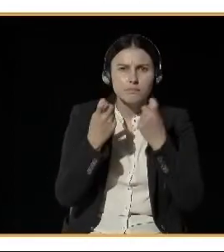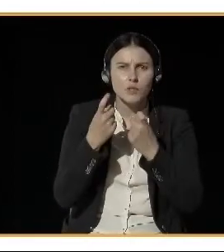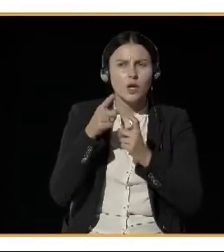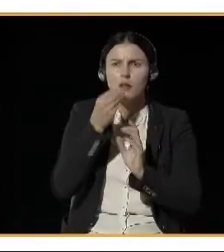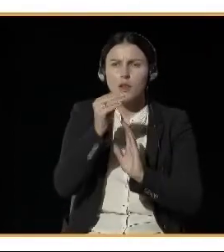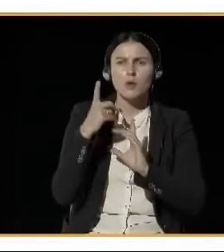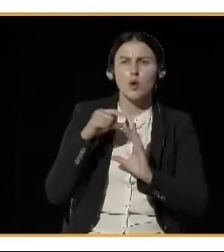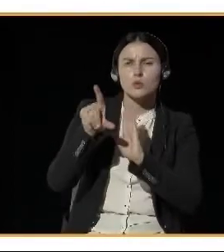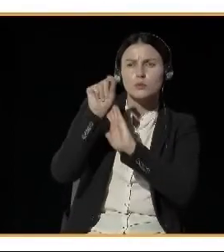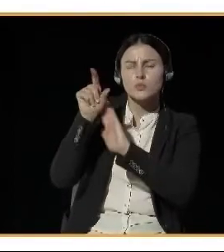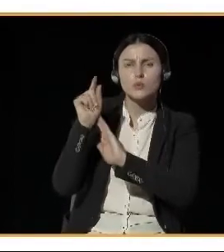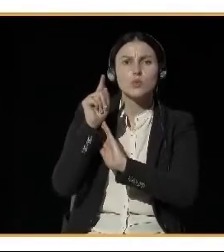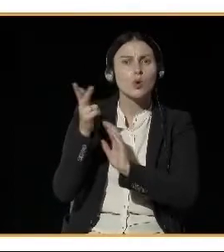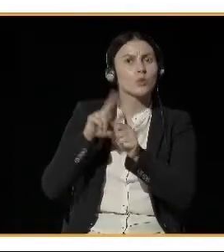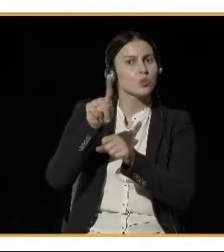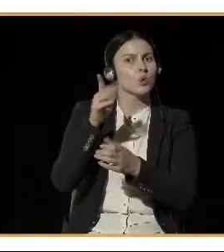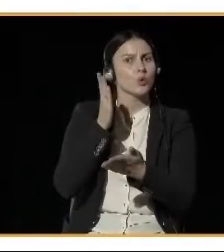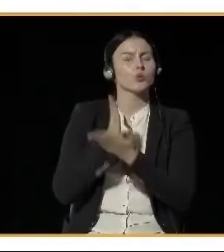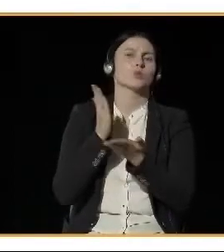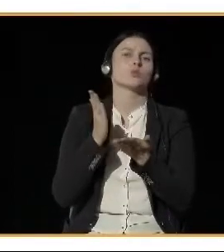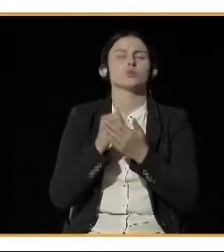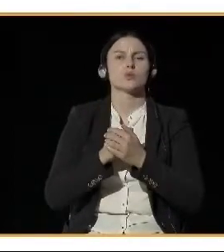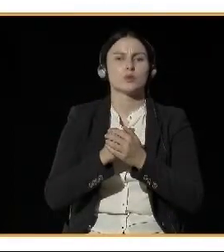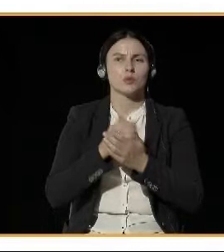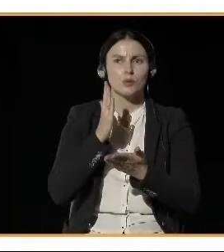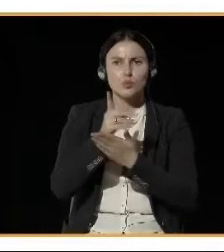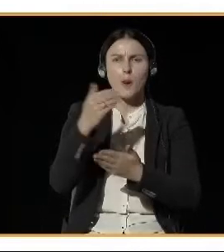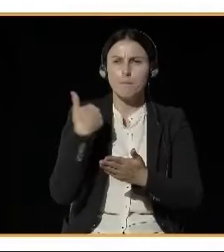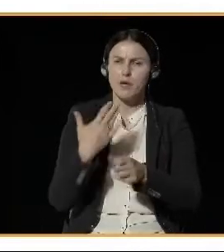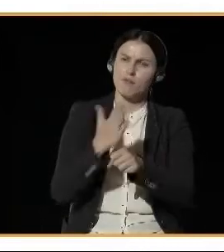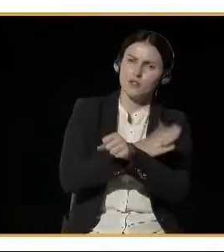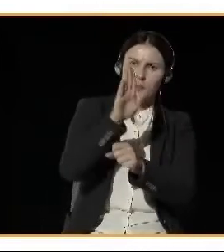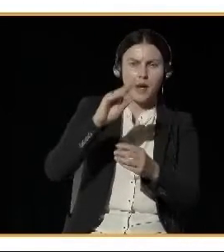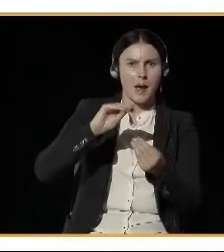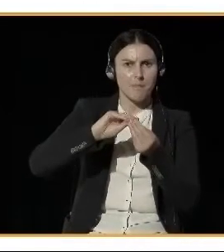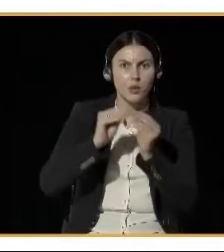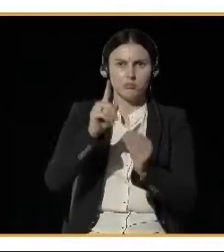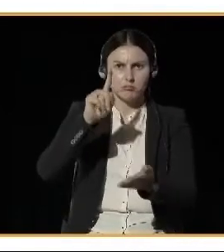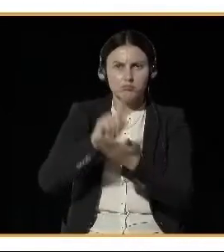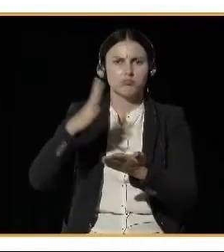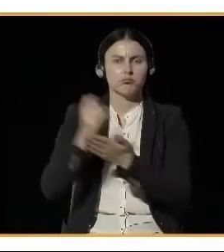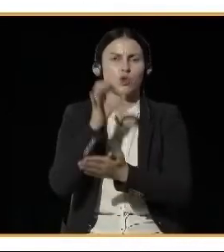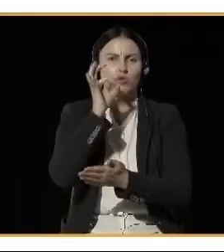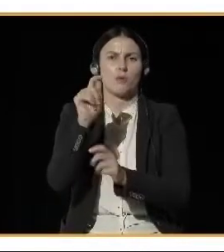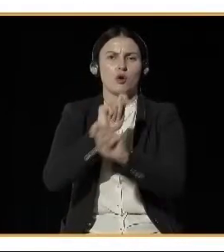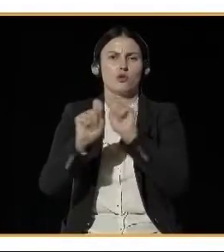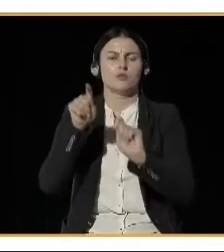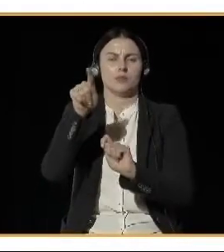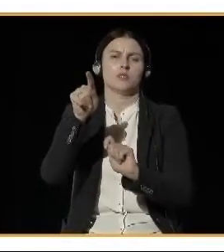already dealt with that problem successfully. And